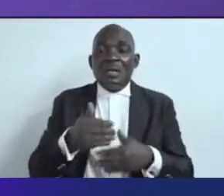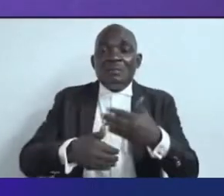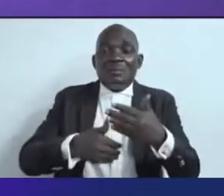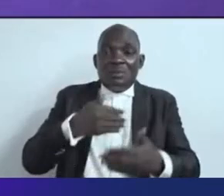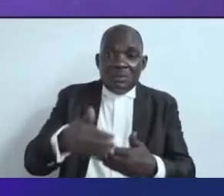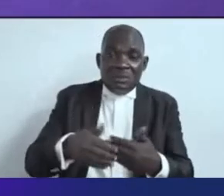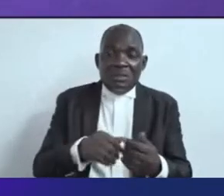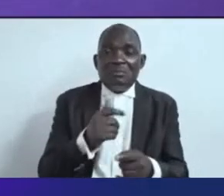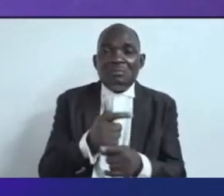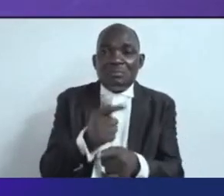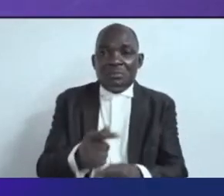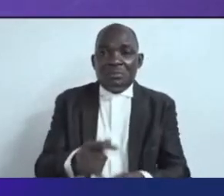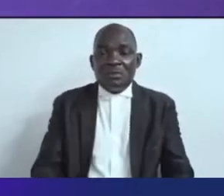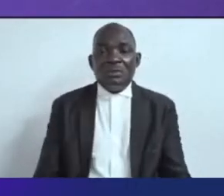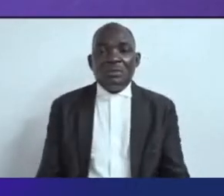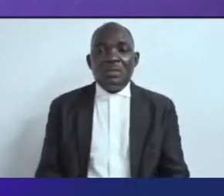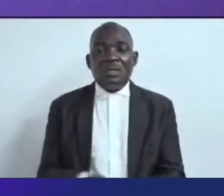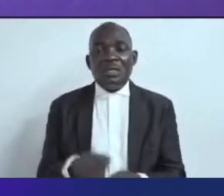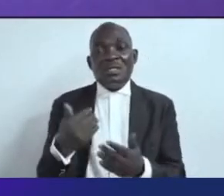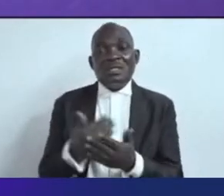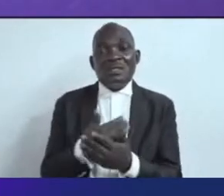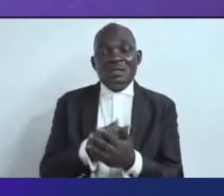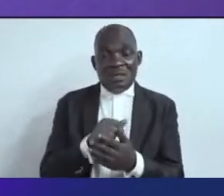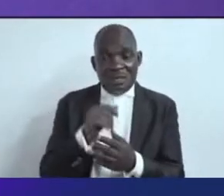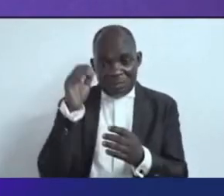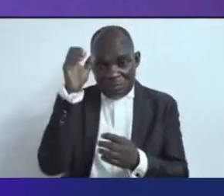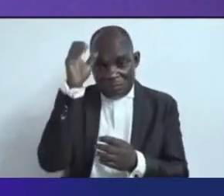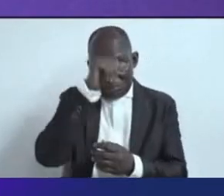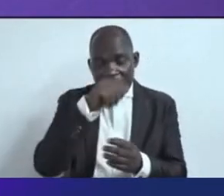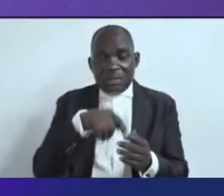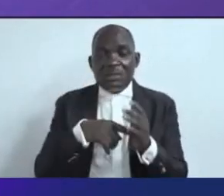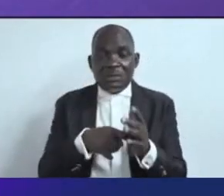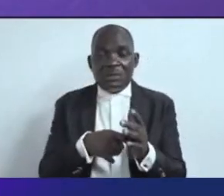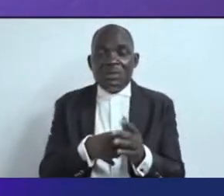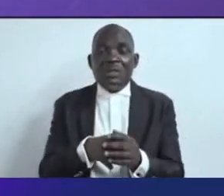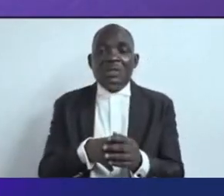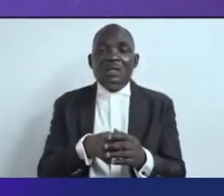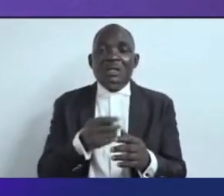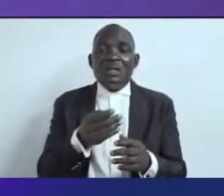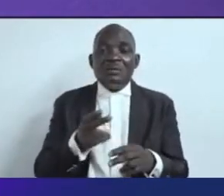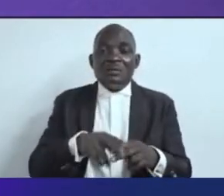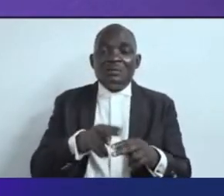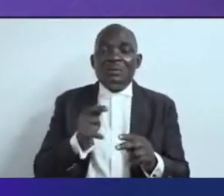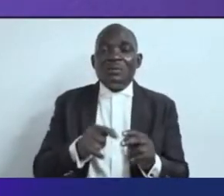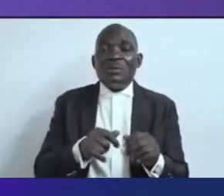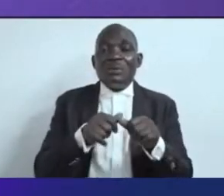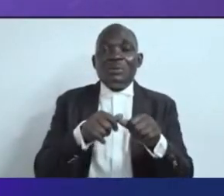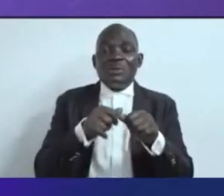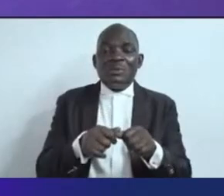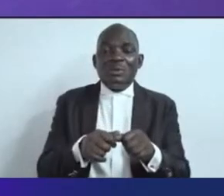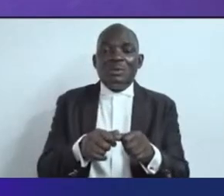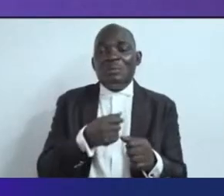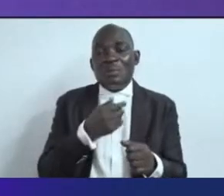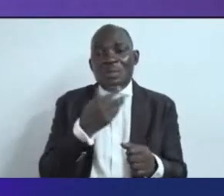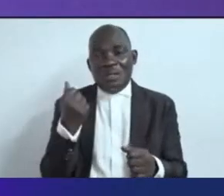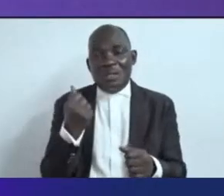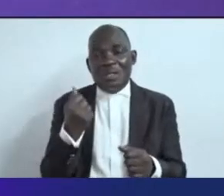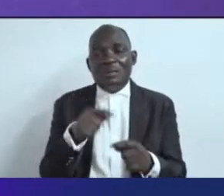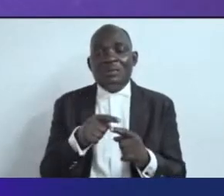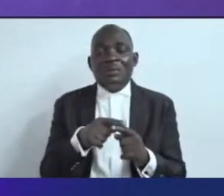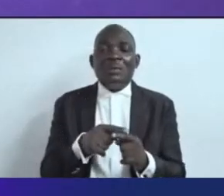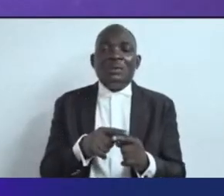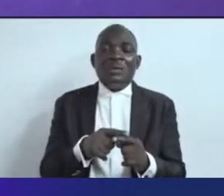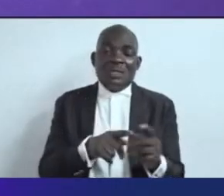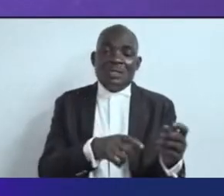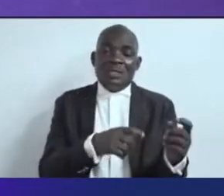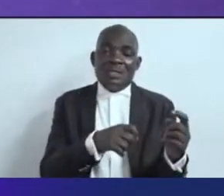is on course. The latest forecast showed that the inflation will continue to ease towards the range